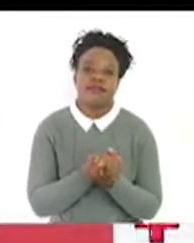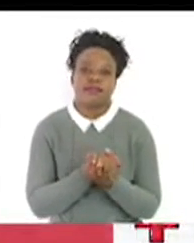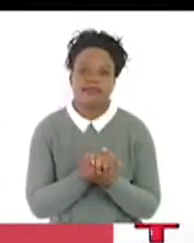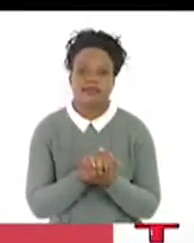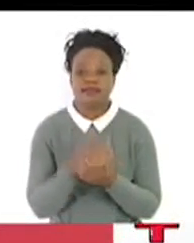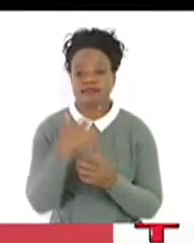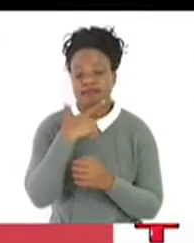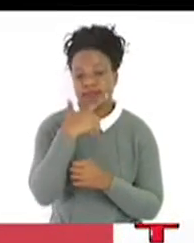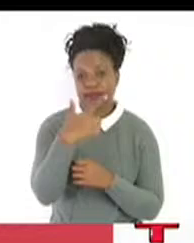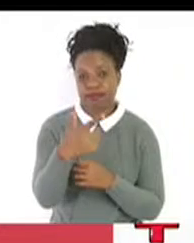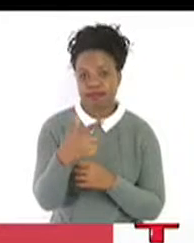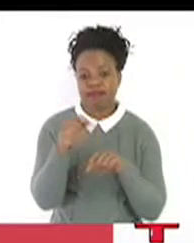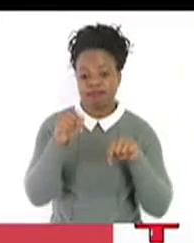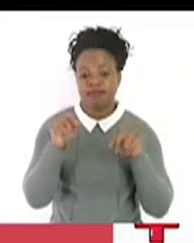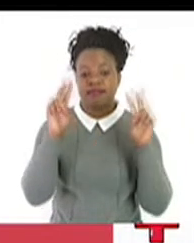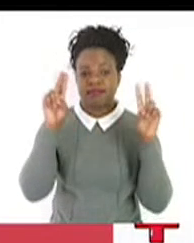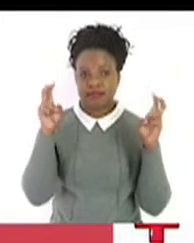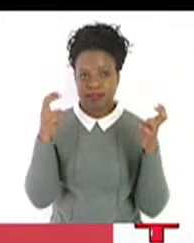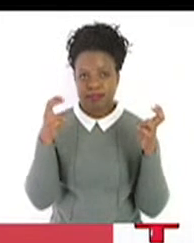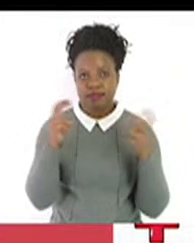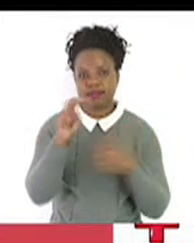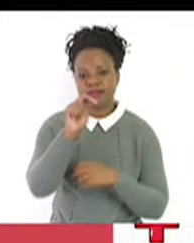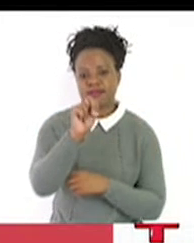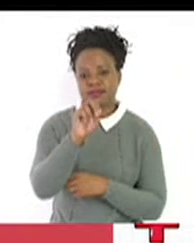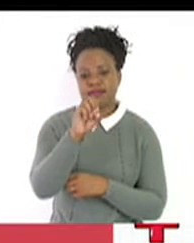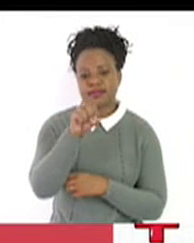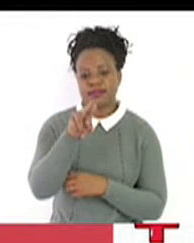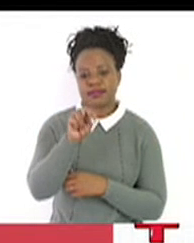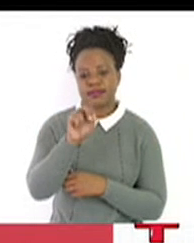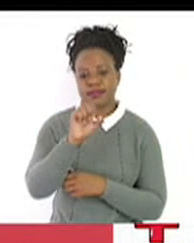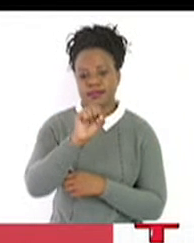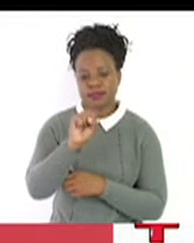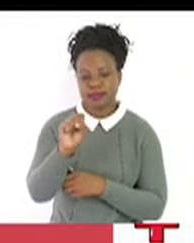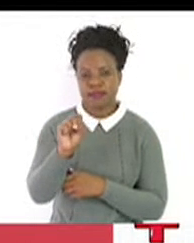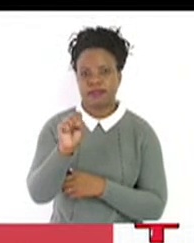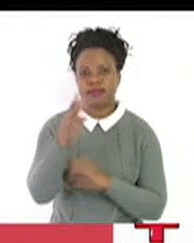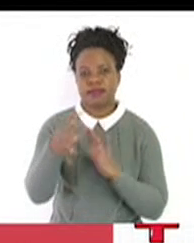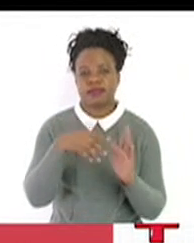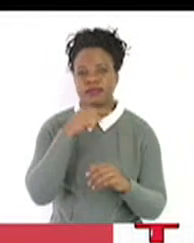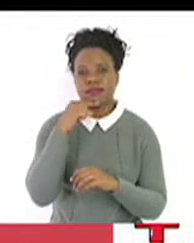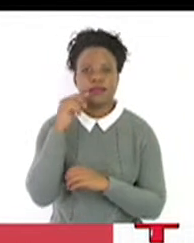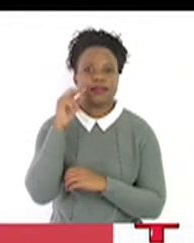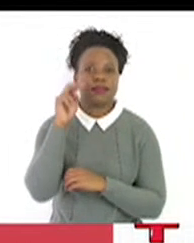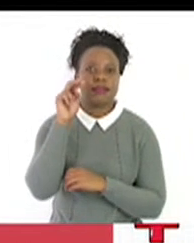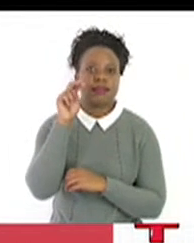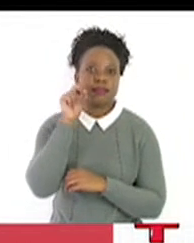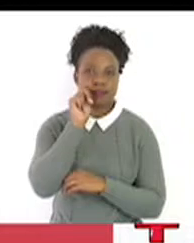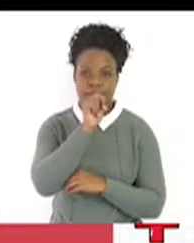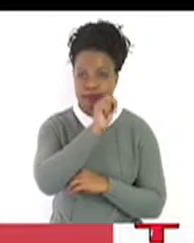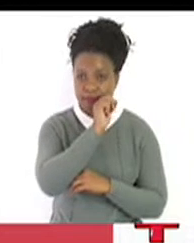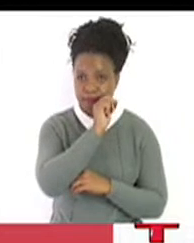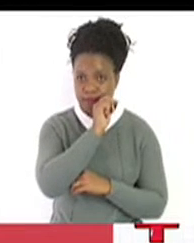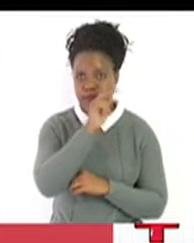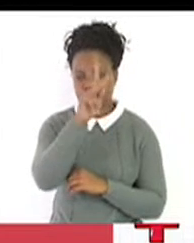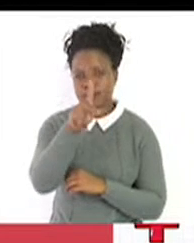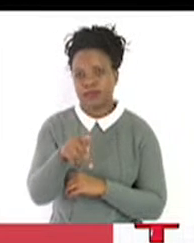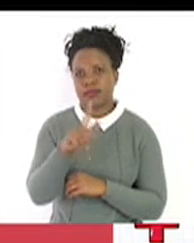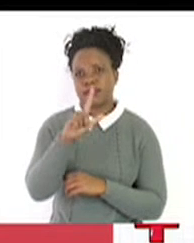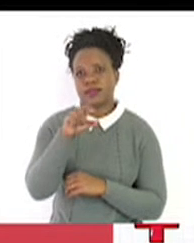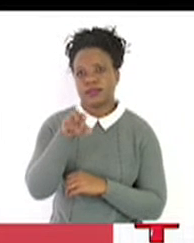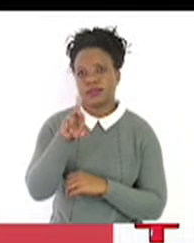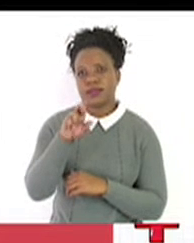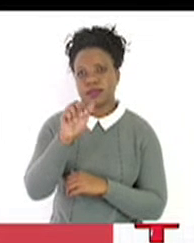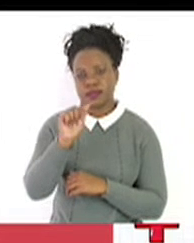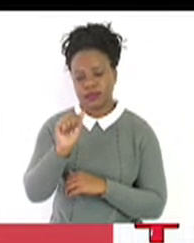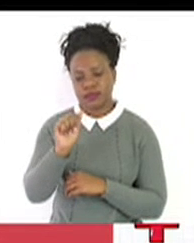Thank you very much. Our today's lesson is noun plurals. We